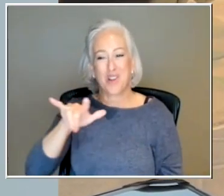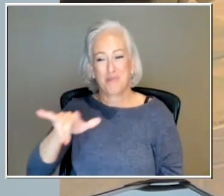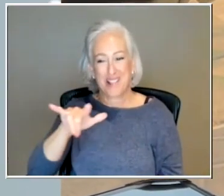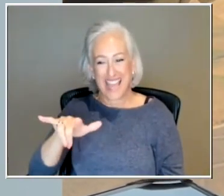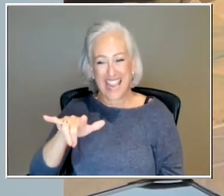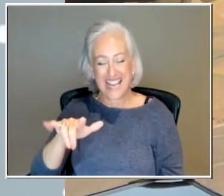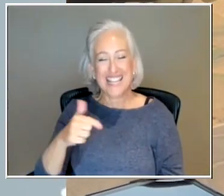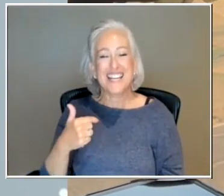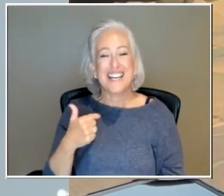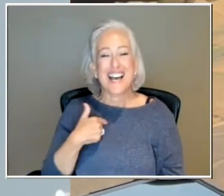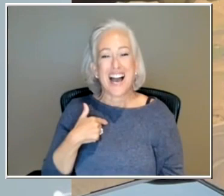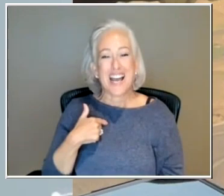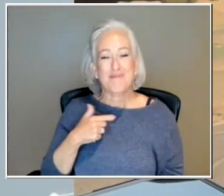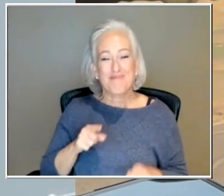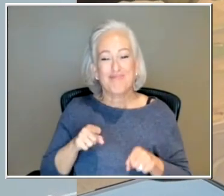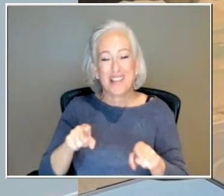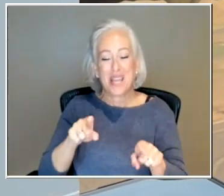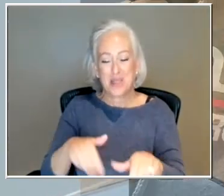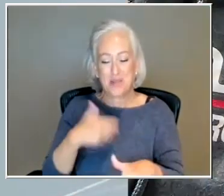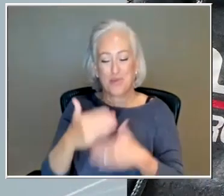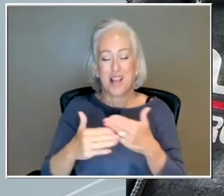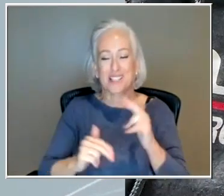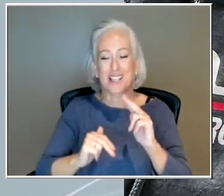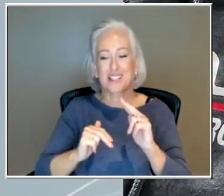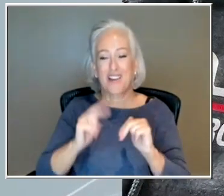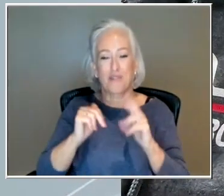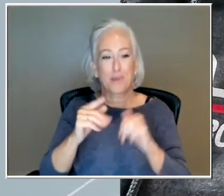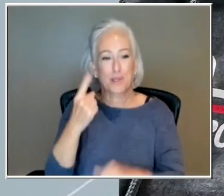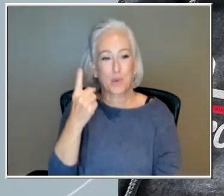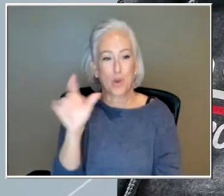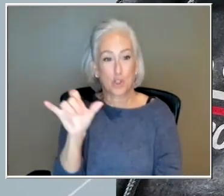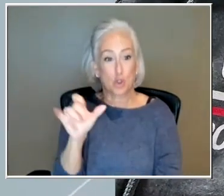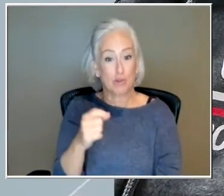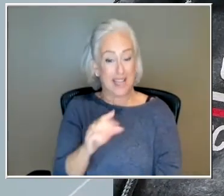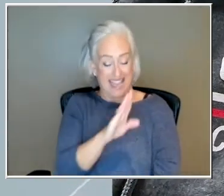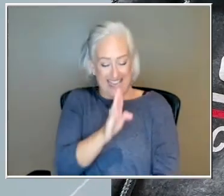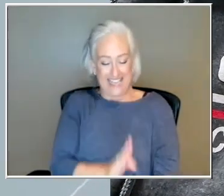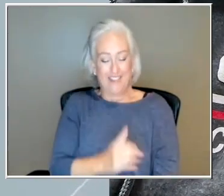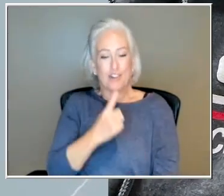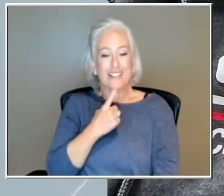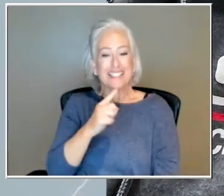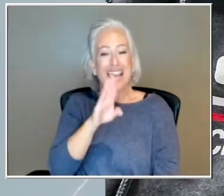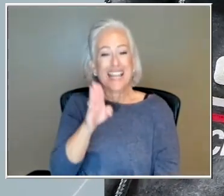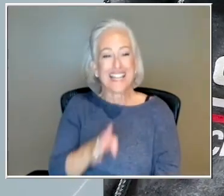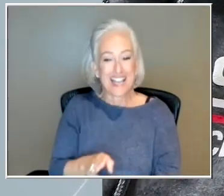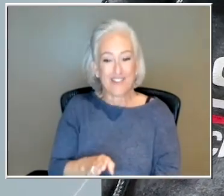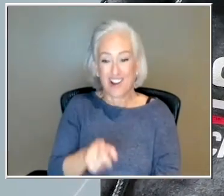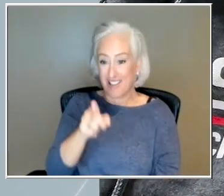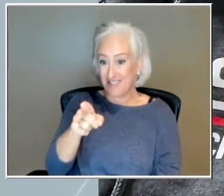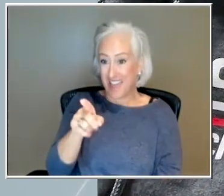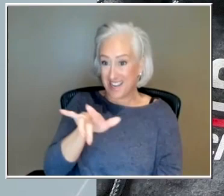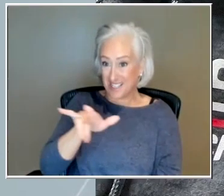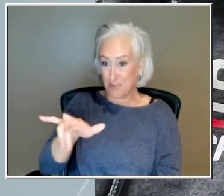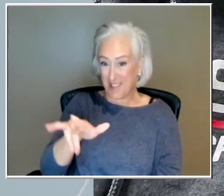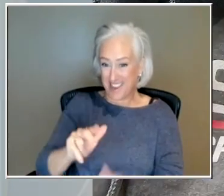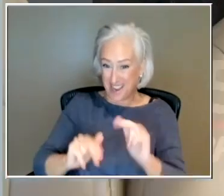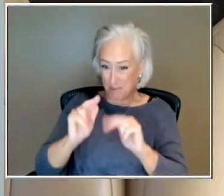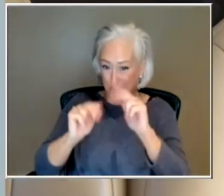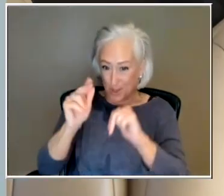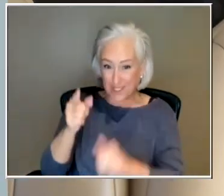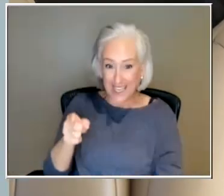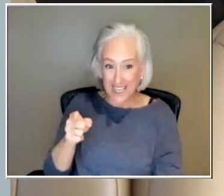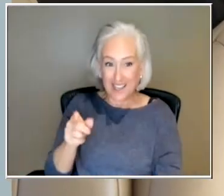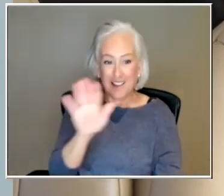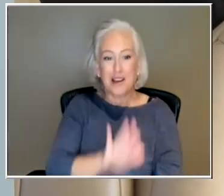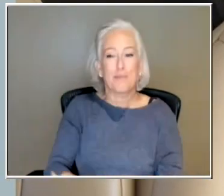I'm in the process of building one as well. You never say never. At one point, that's the plane that I'm putting together, about 10,000